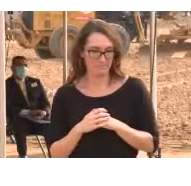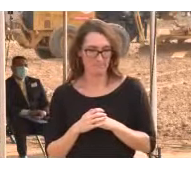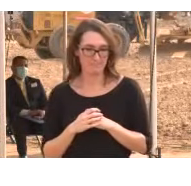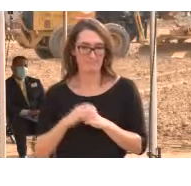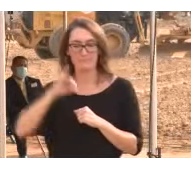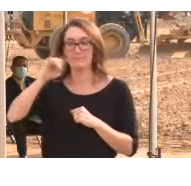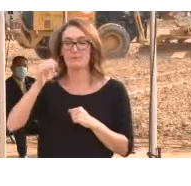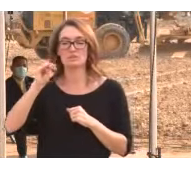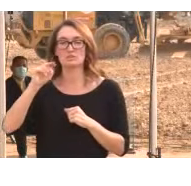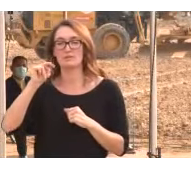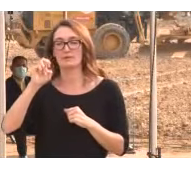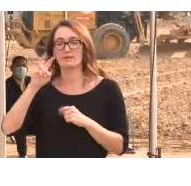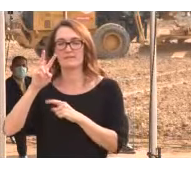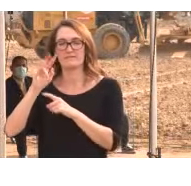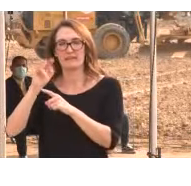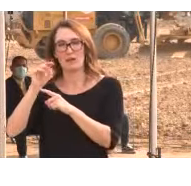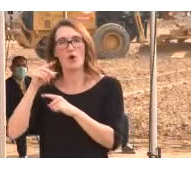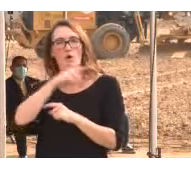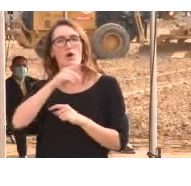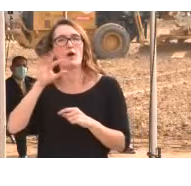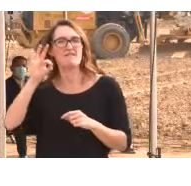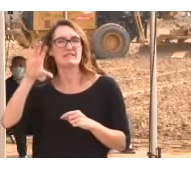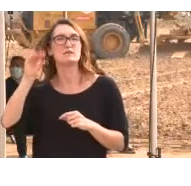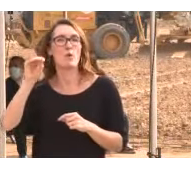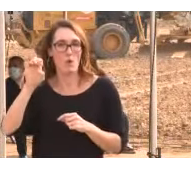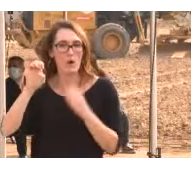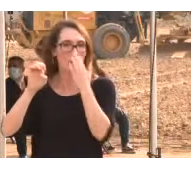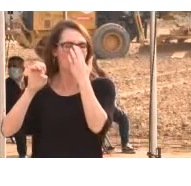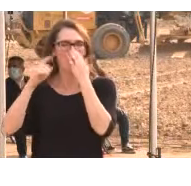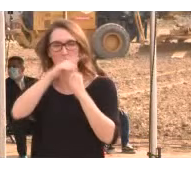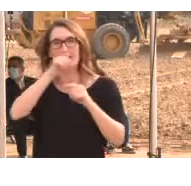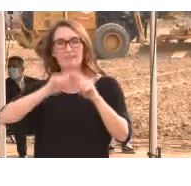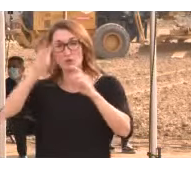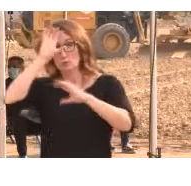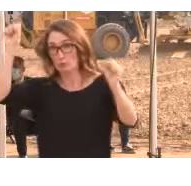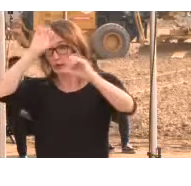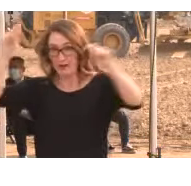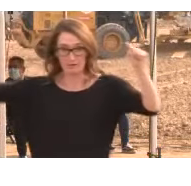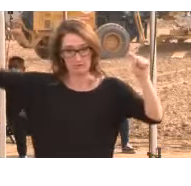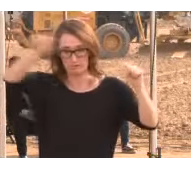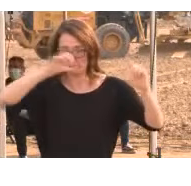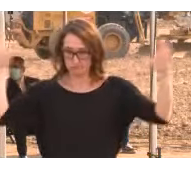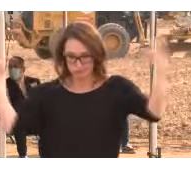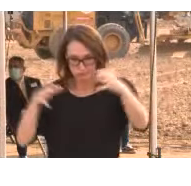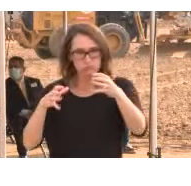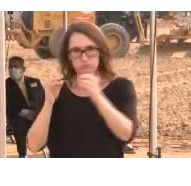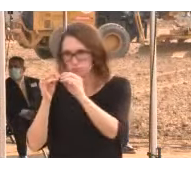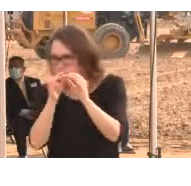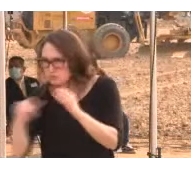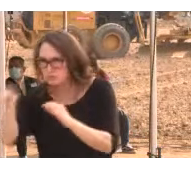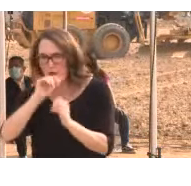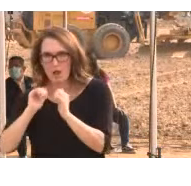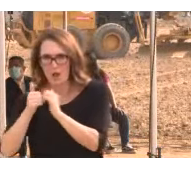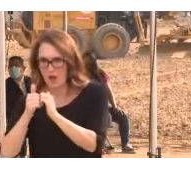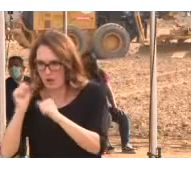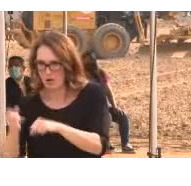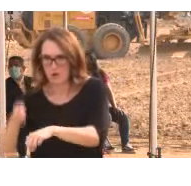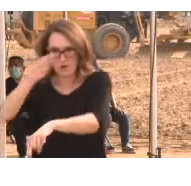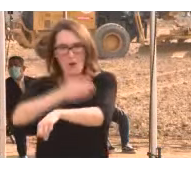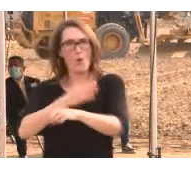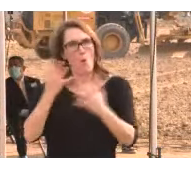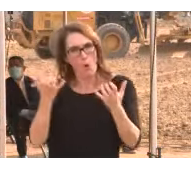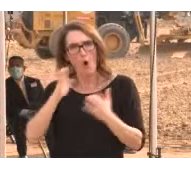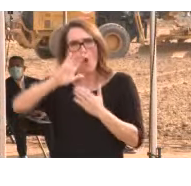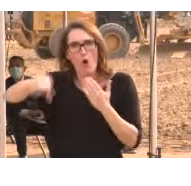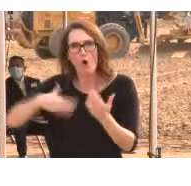Jim Yavino at Fresno County Office of Education, bringing together the superintendents in this area to help make this project a program that all of